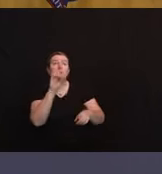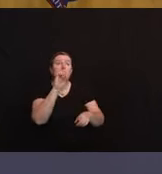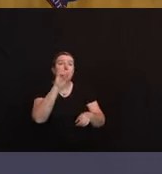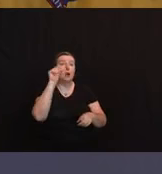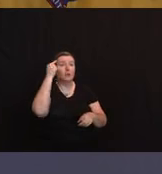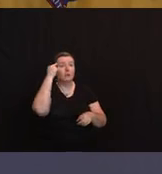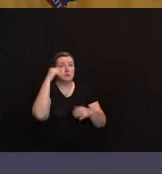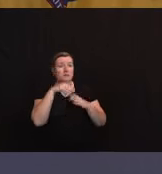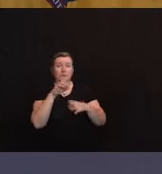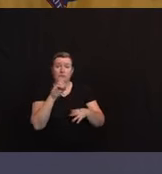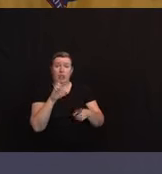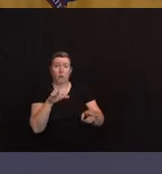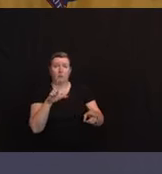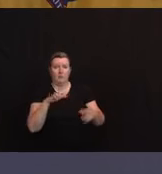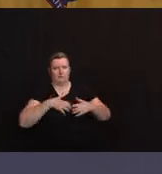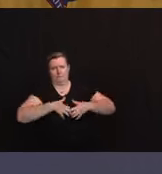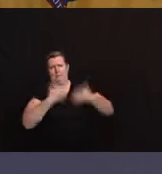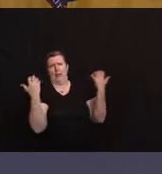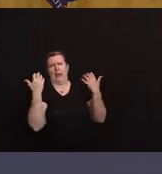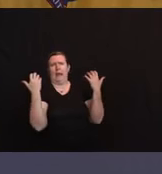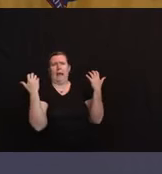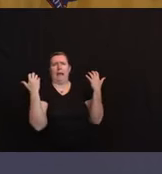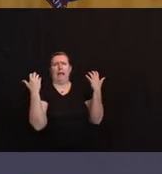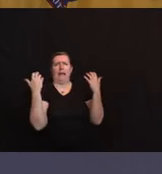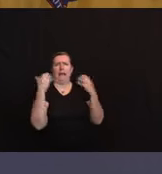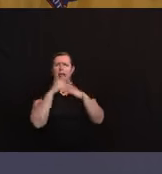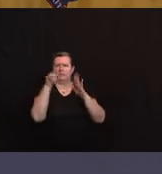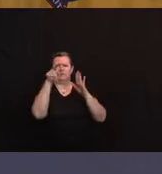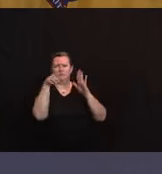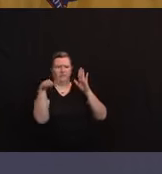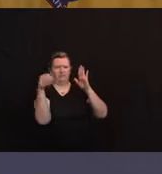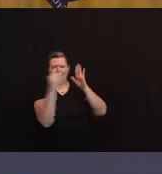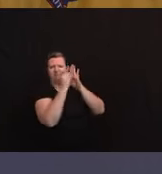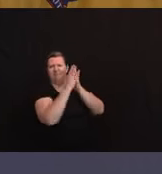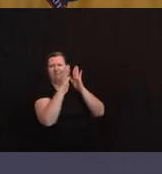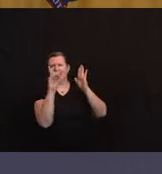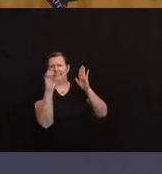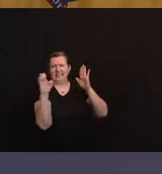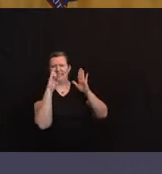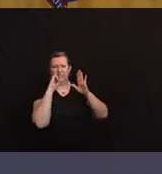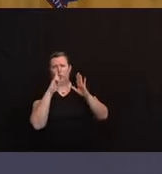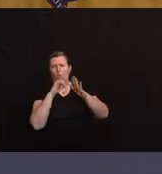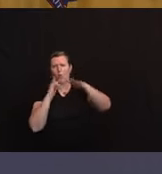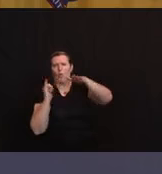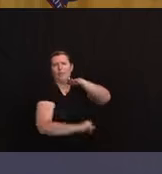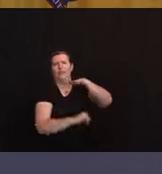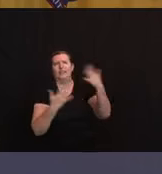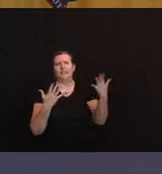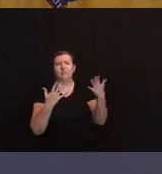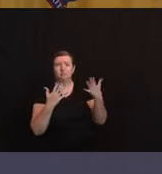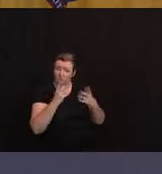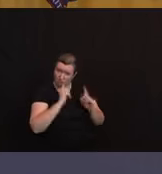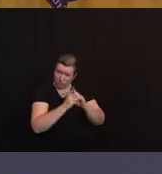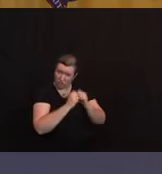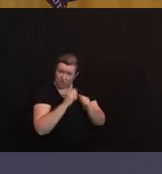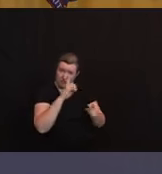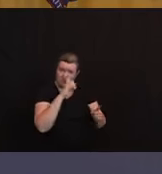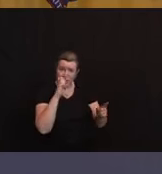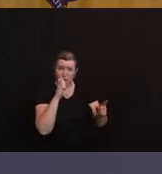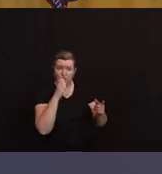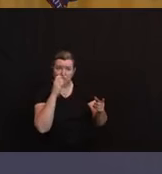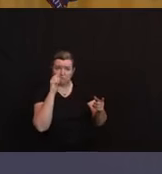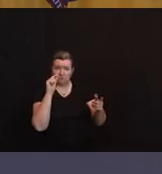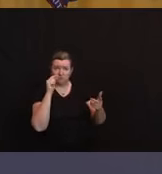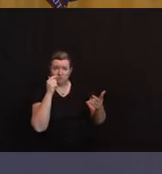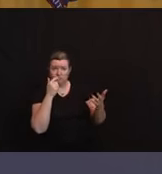on the travel advisory list. You alluded last week that you have had conversations with Delaware officials. Has that included Governor Carney